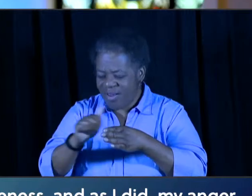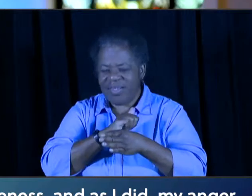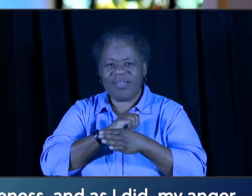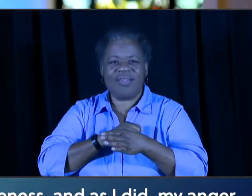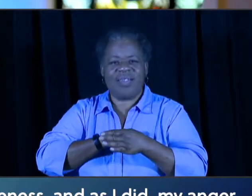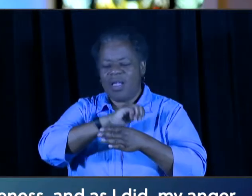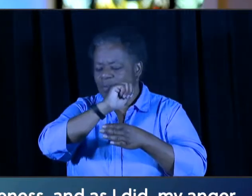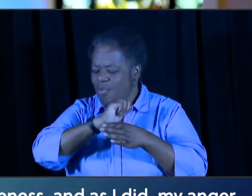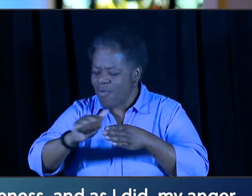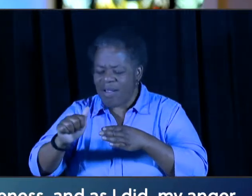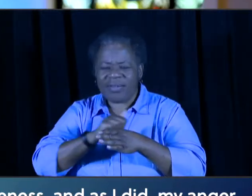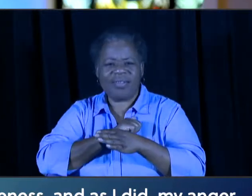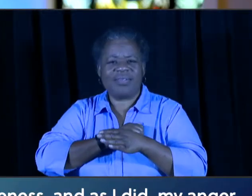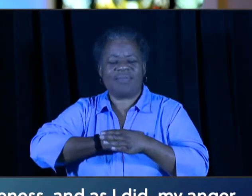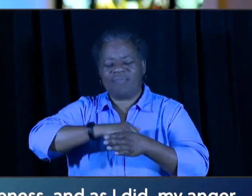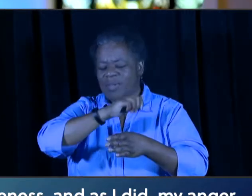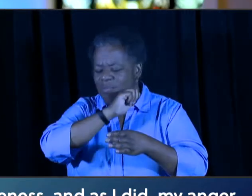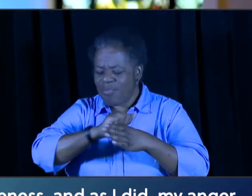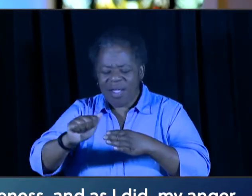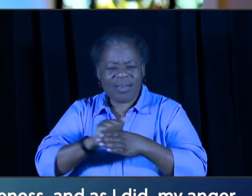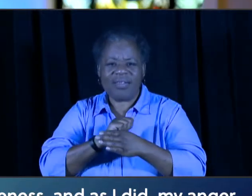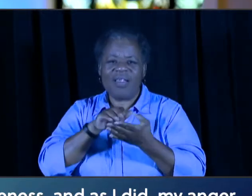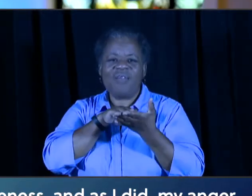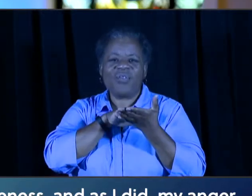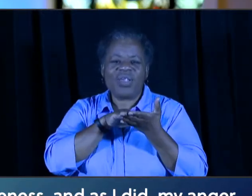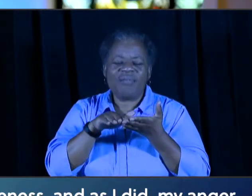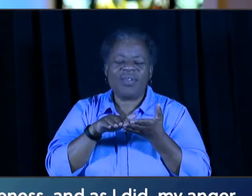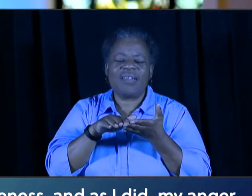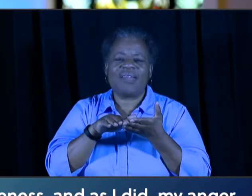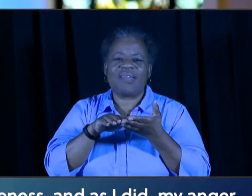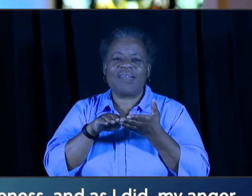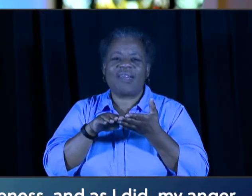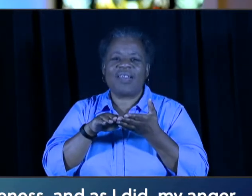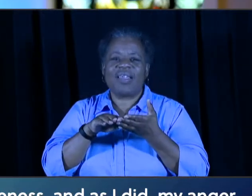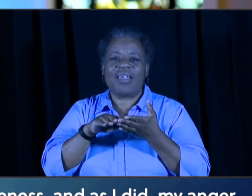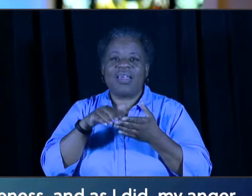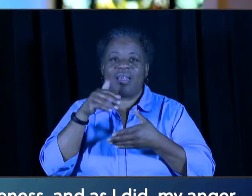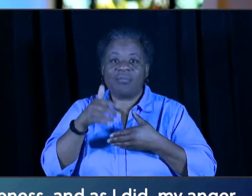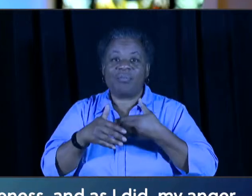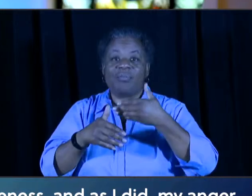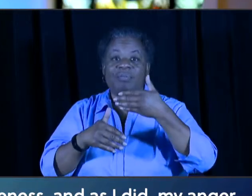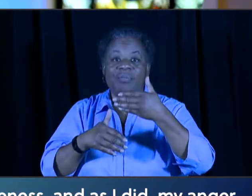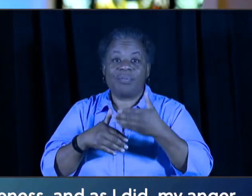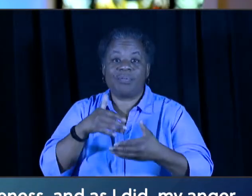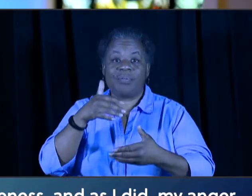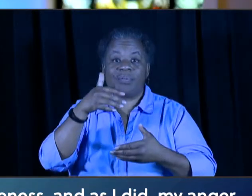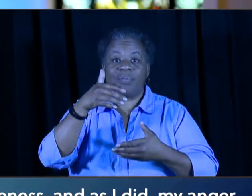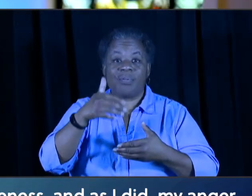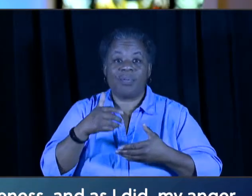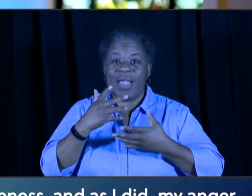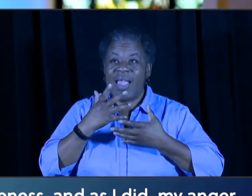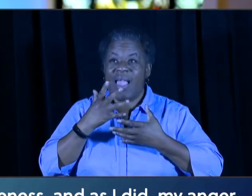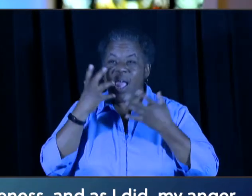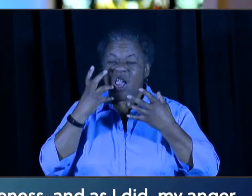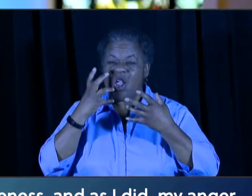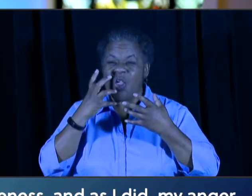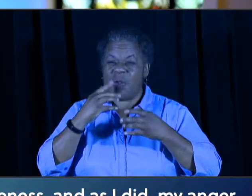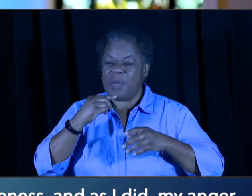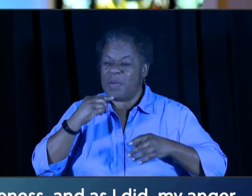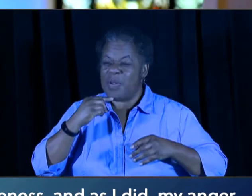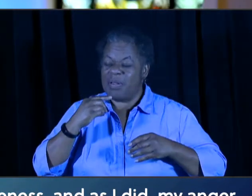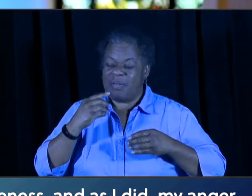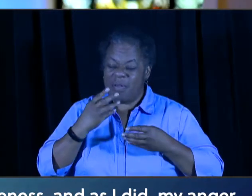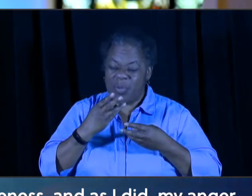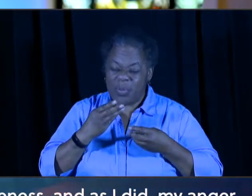practiced forgiveness. And as I did, my anger and resentment faded. My bitterness turned to compassion."